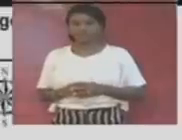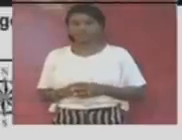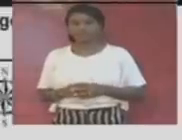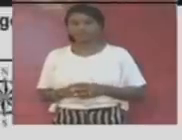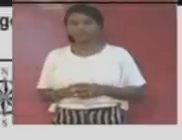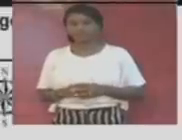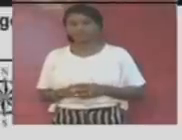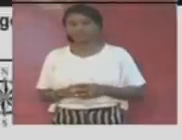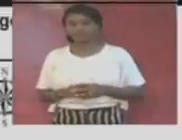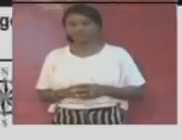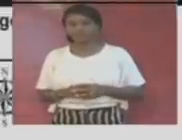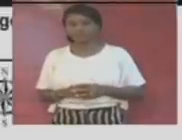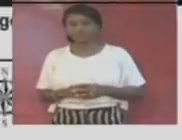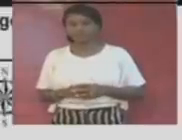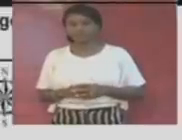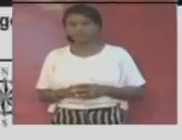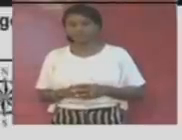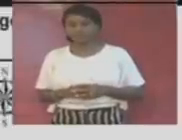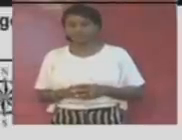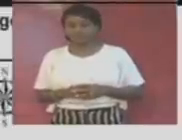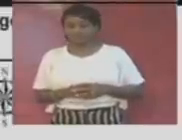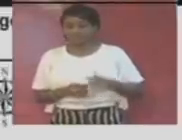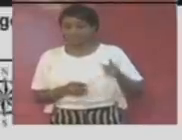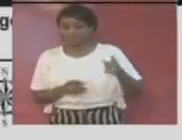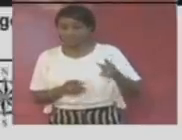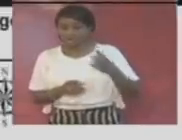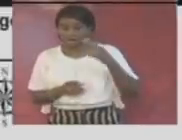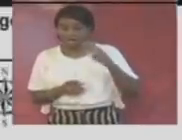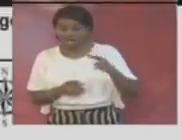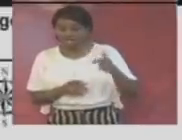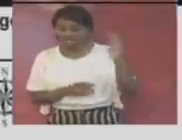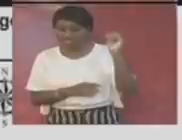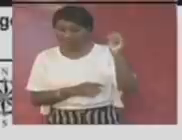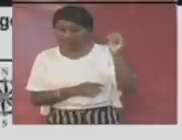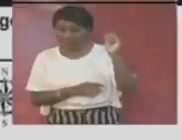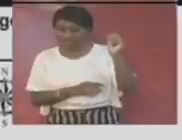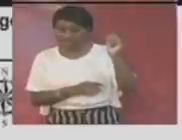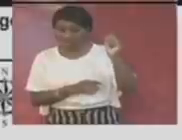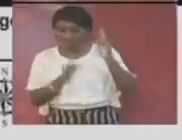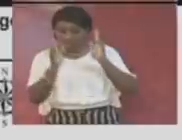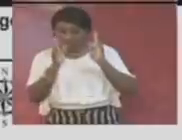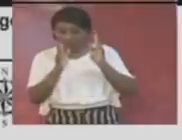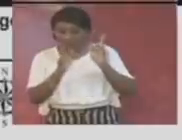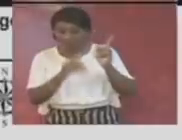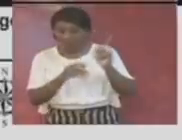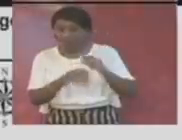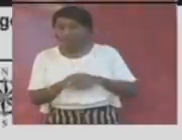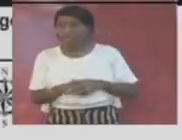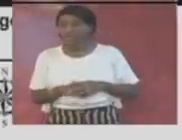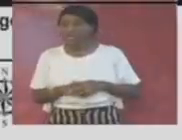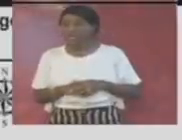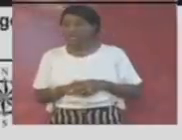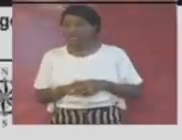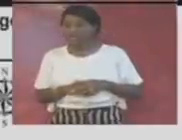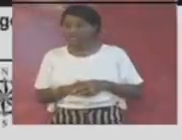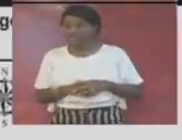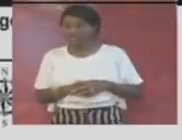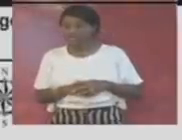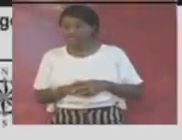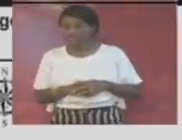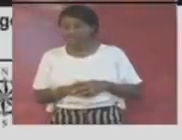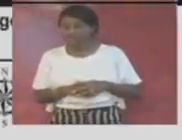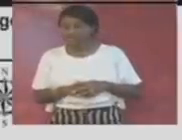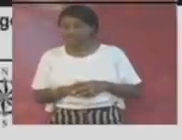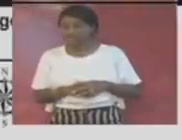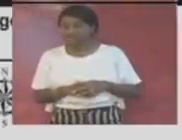epidemiologic week 2. We also look at the Tobago to the inset. It's placed in the Gulf of Paria only for convenience and